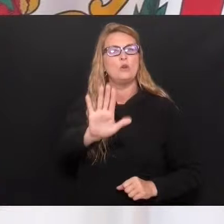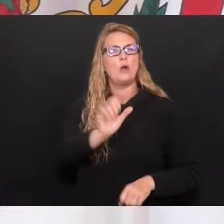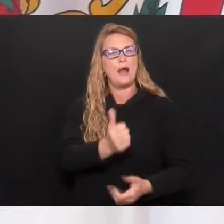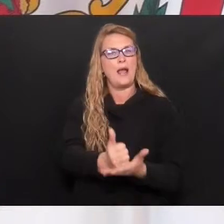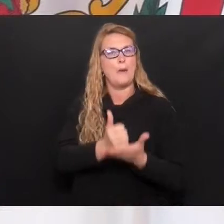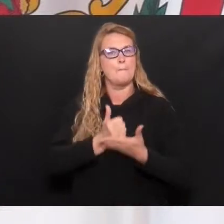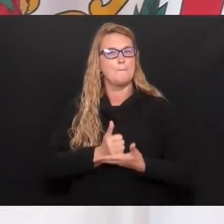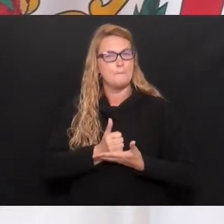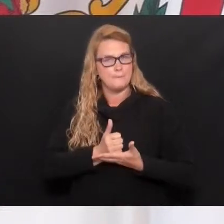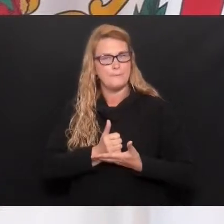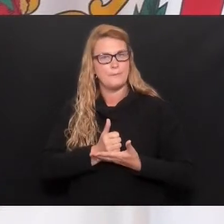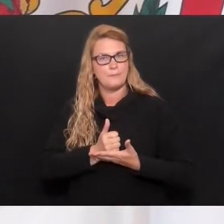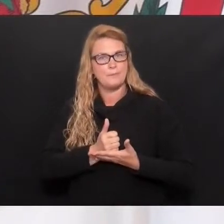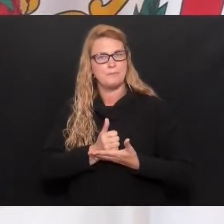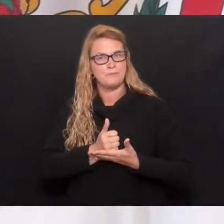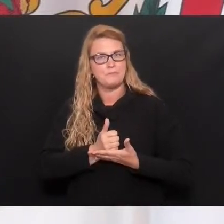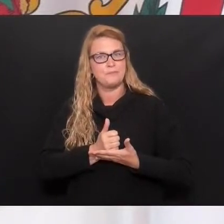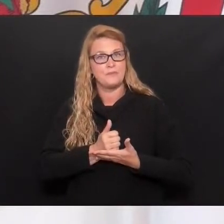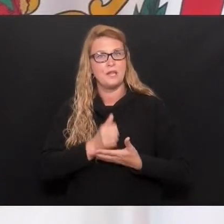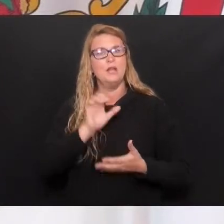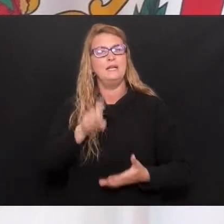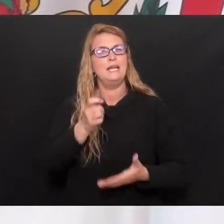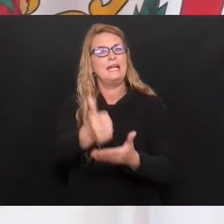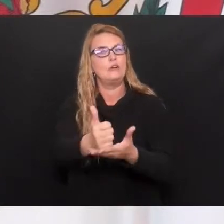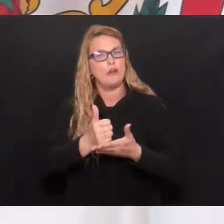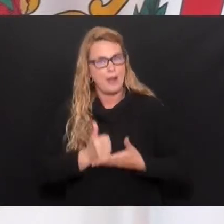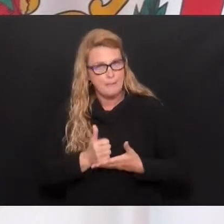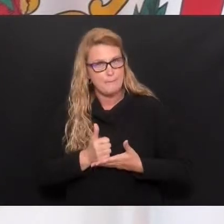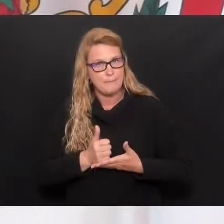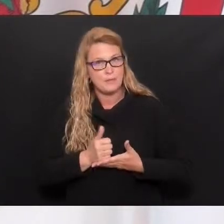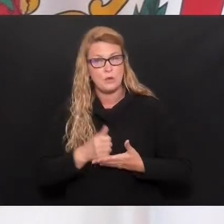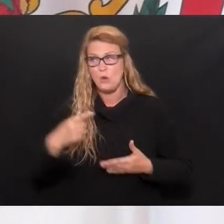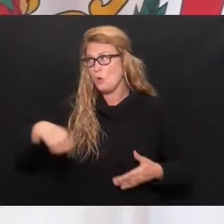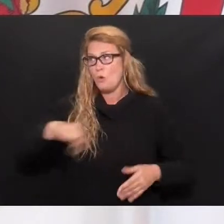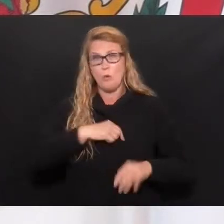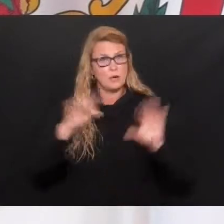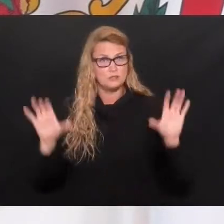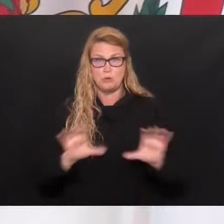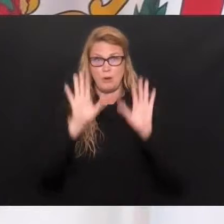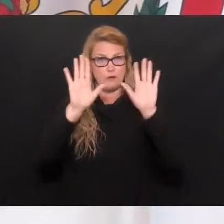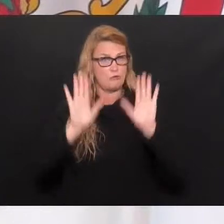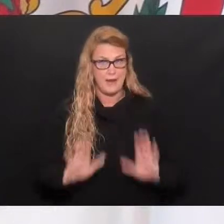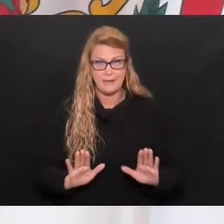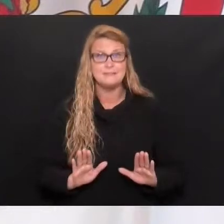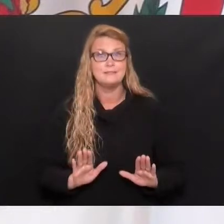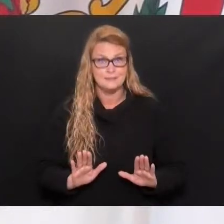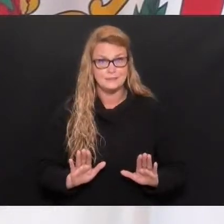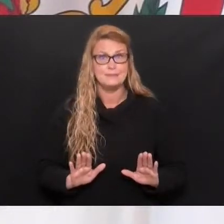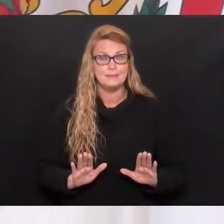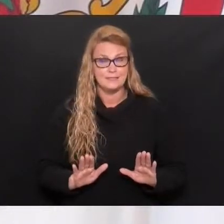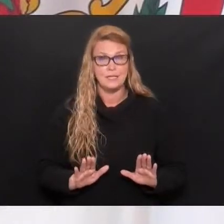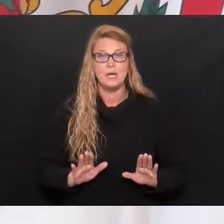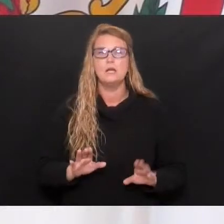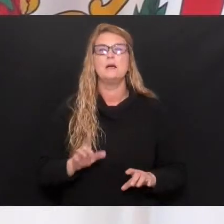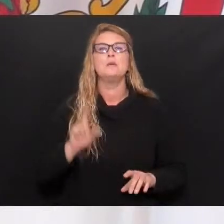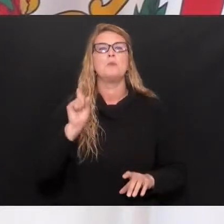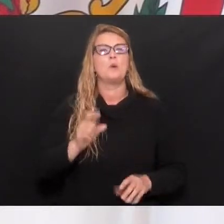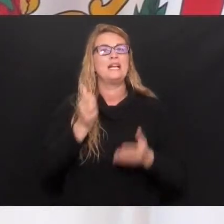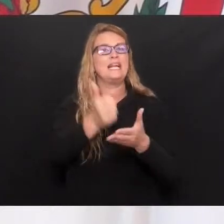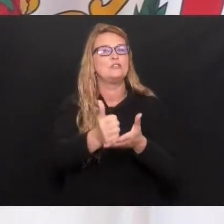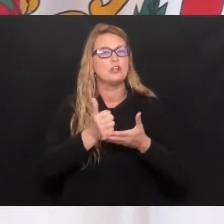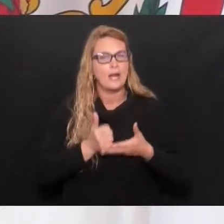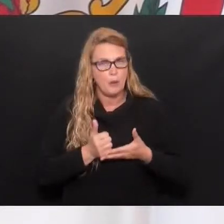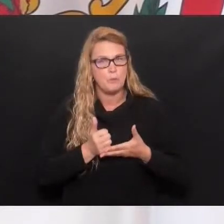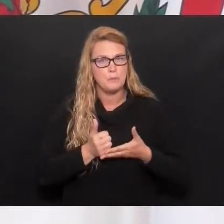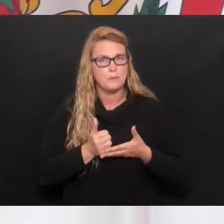you just the other day. We need your help. We're doing great. We're absolutely doing good, but we need your help